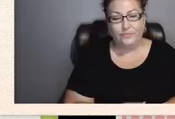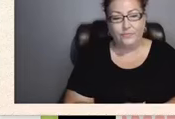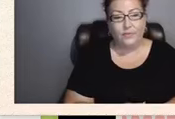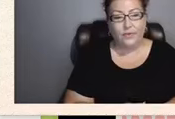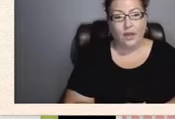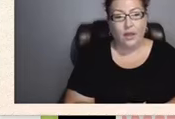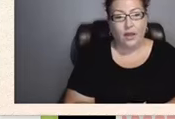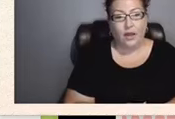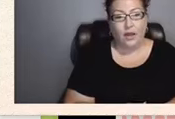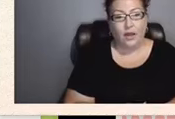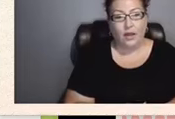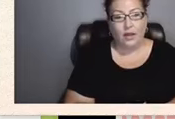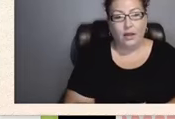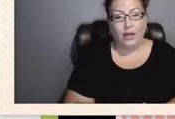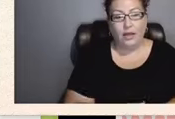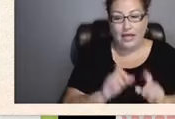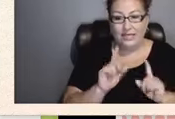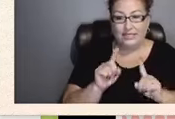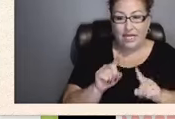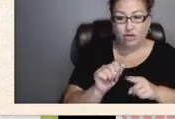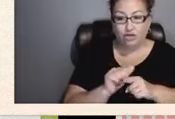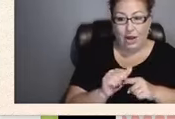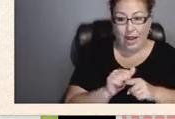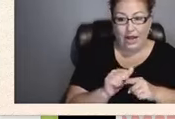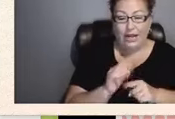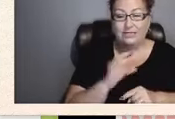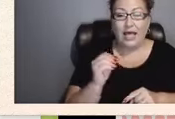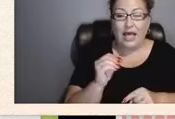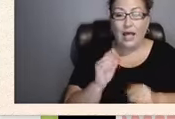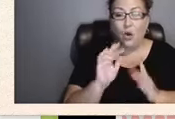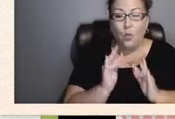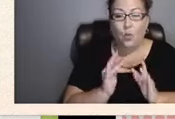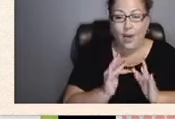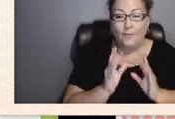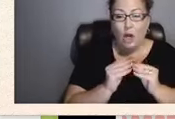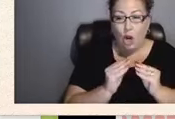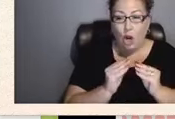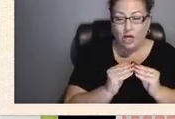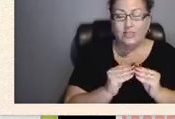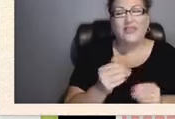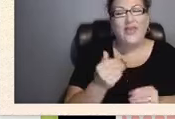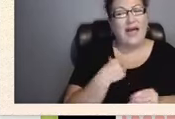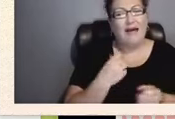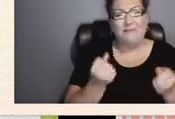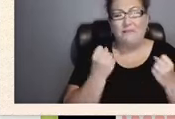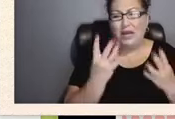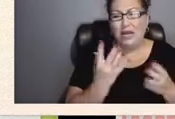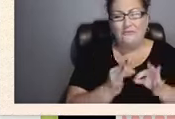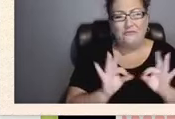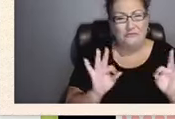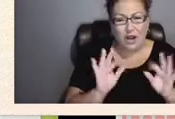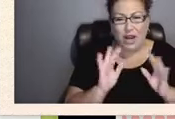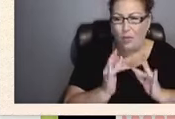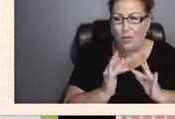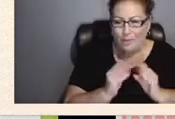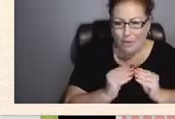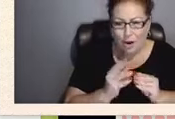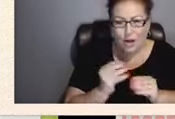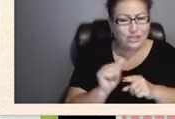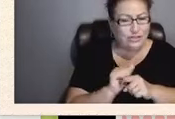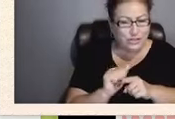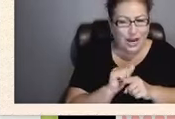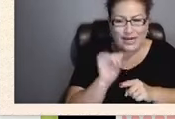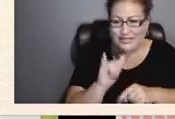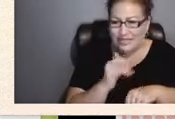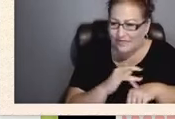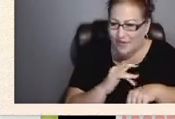Attend trainings and webinars. There are a ton of free webinars and trainings that are available. You just have to